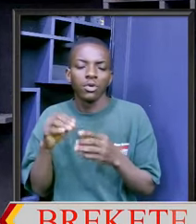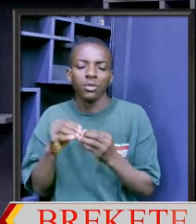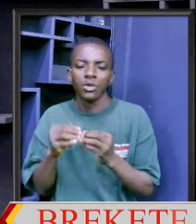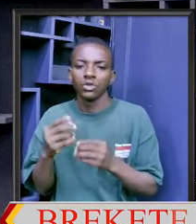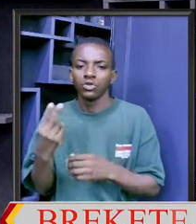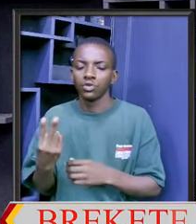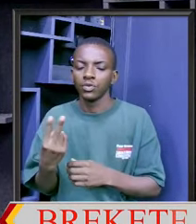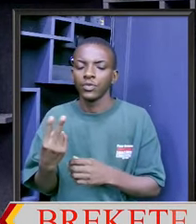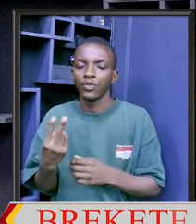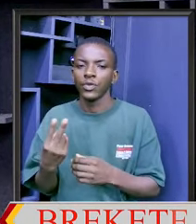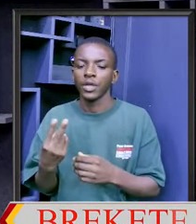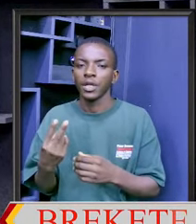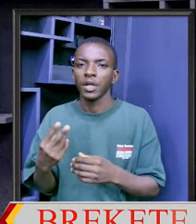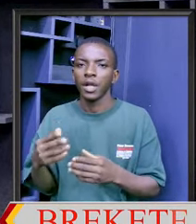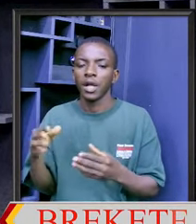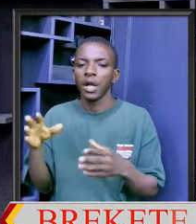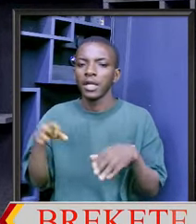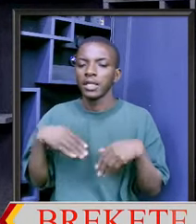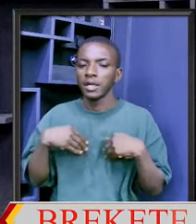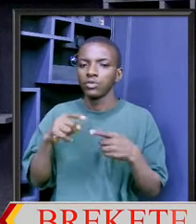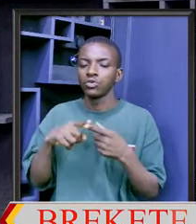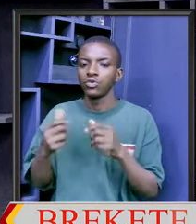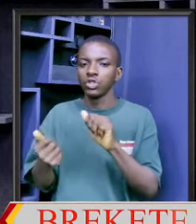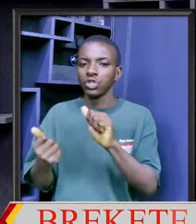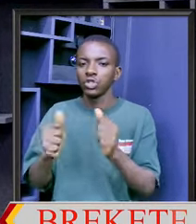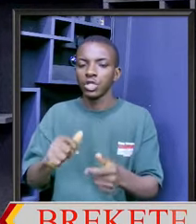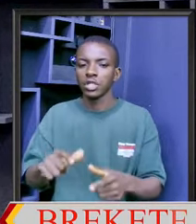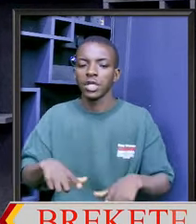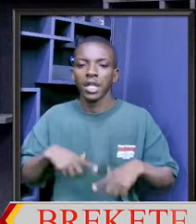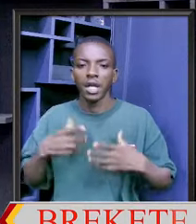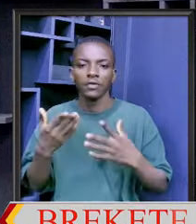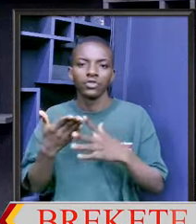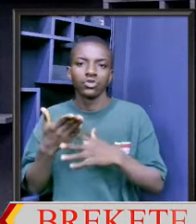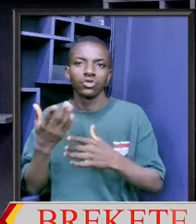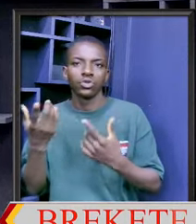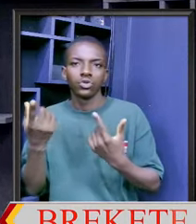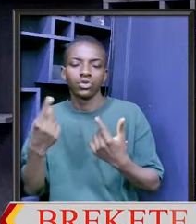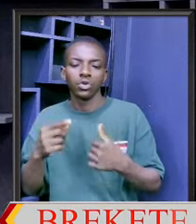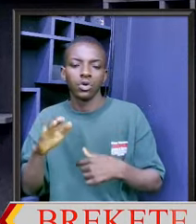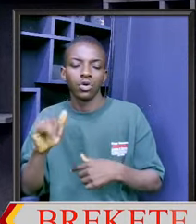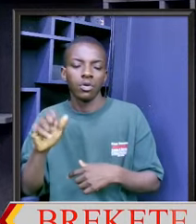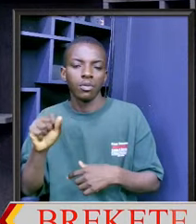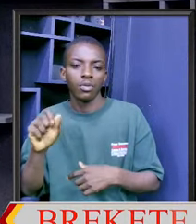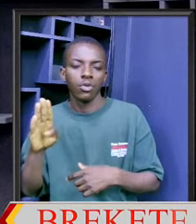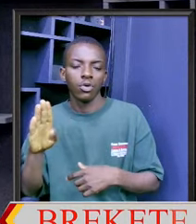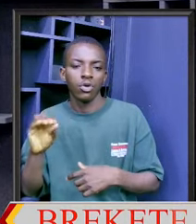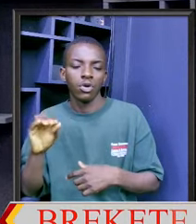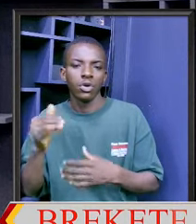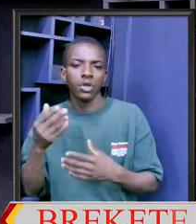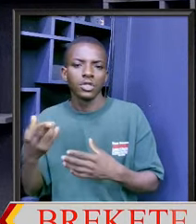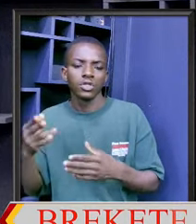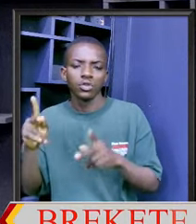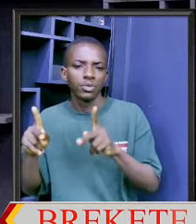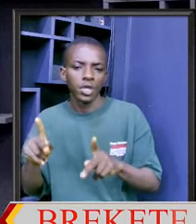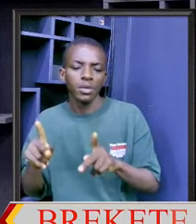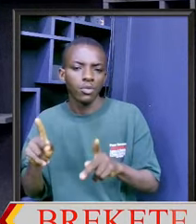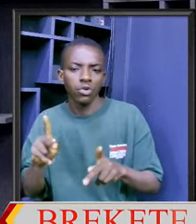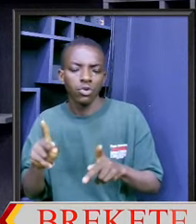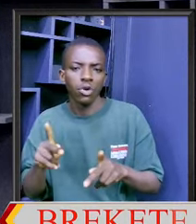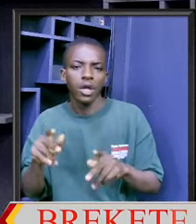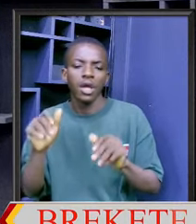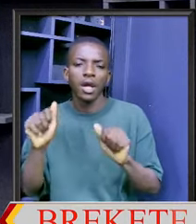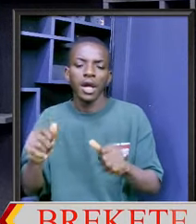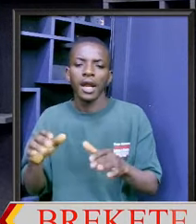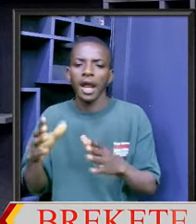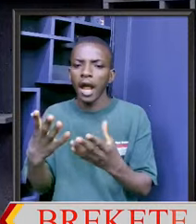two, adapt to change. Life throws curveballs, and resourceful people